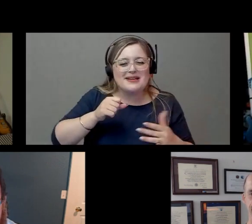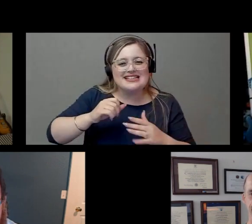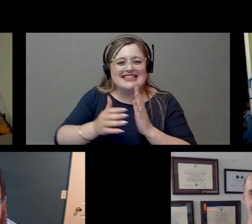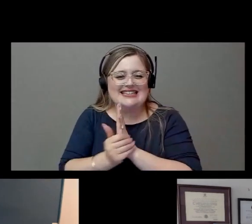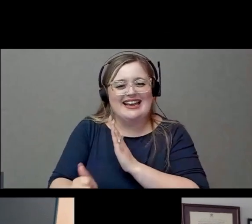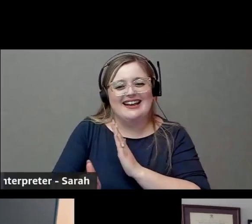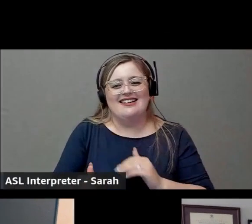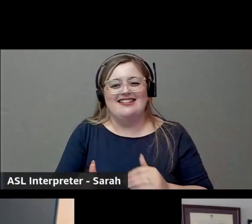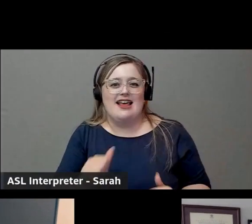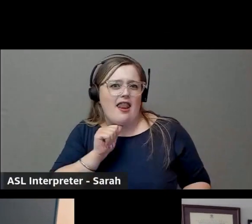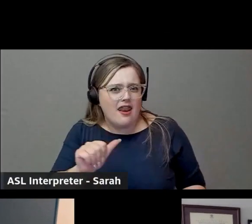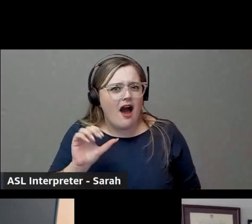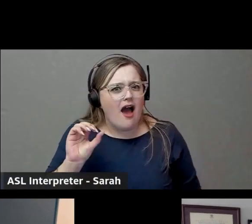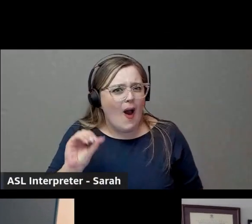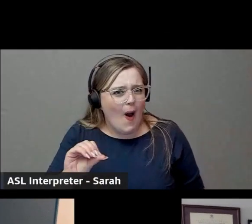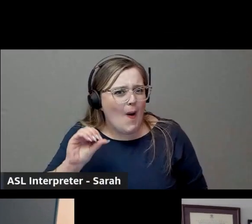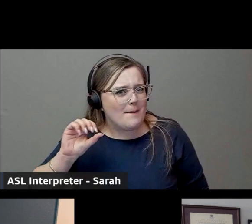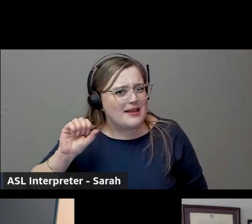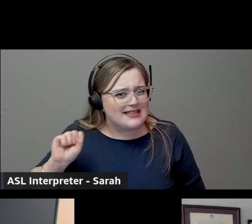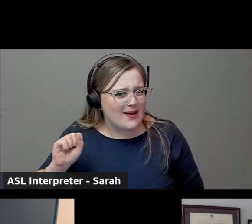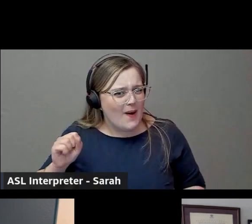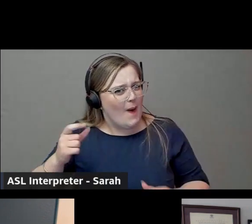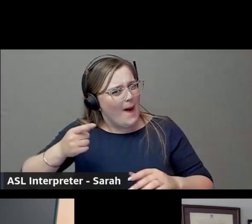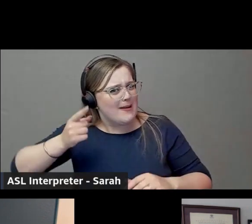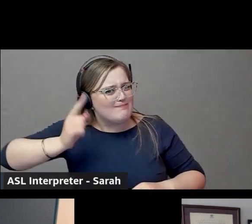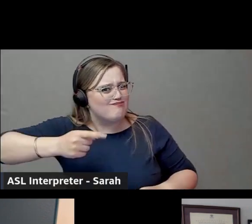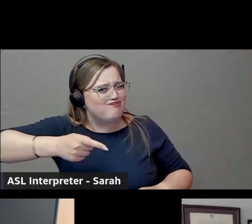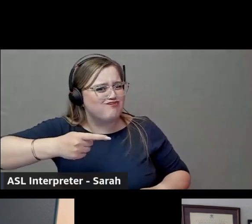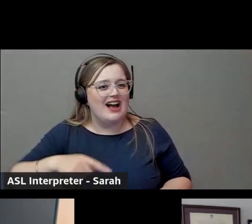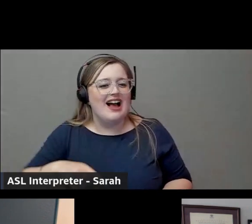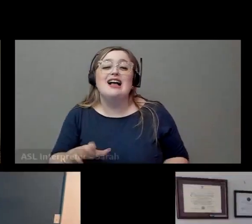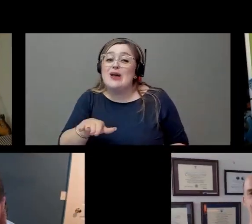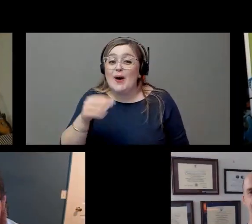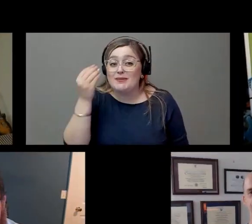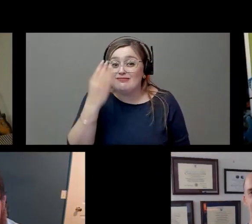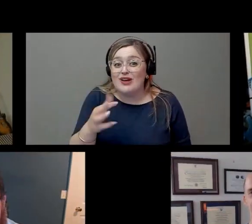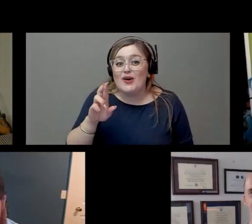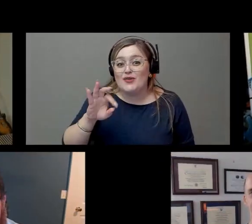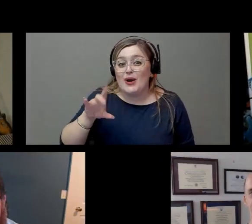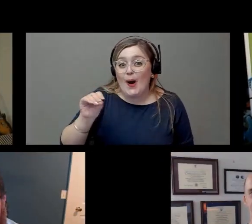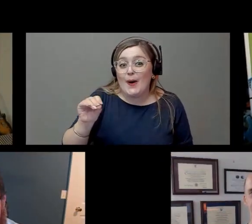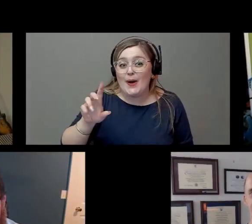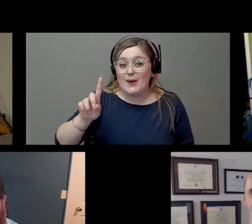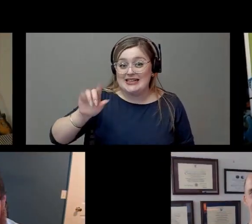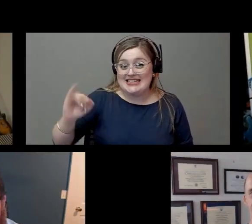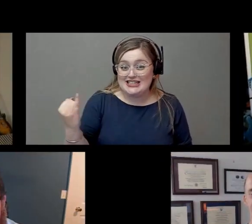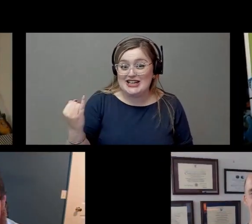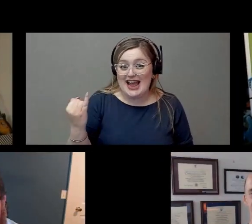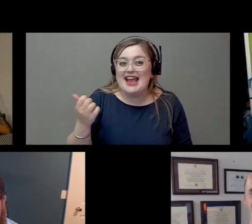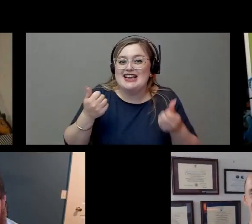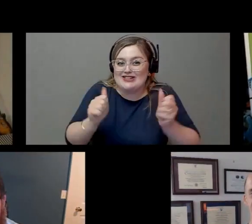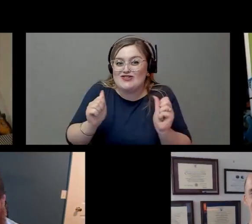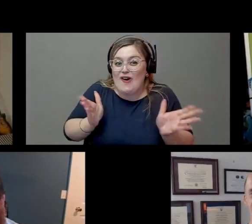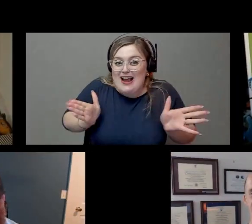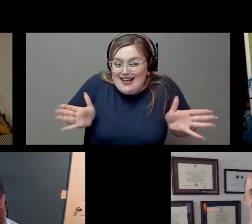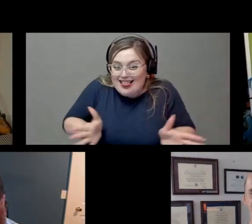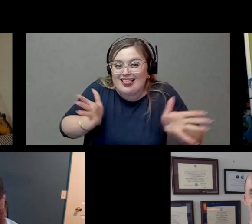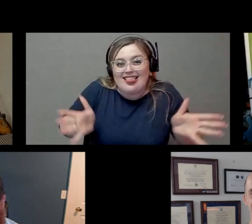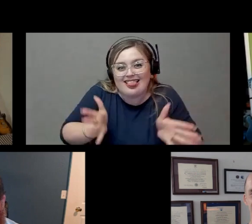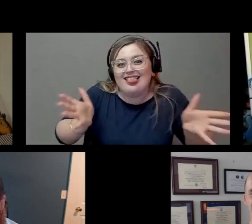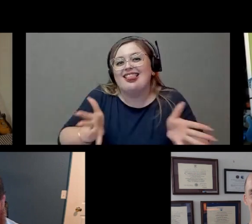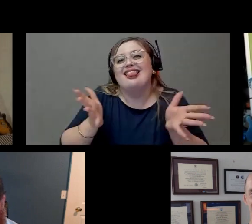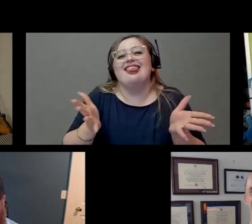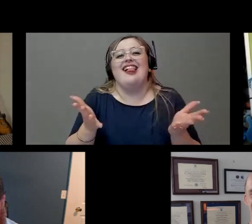him. So what you don't know is that Ricardo's a DJ, and he's really just trying to egg you on so that he gets